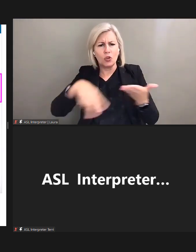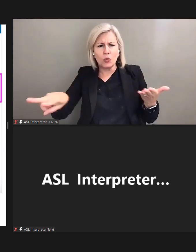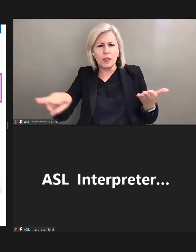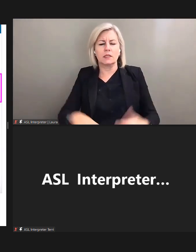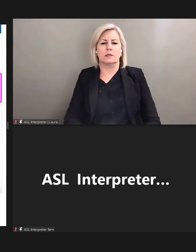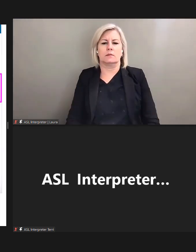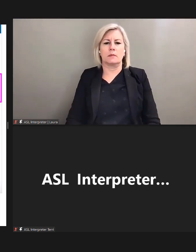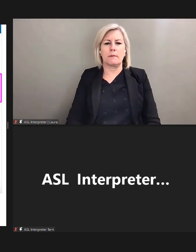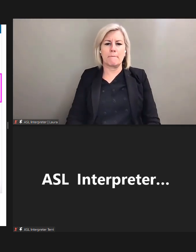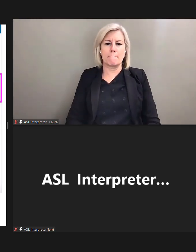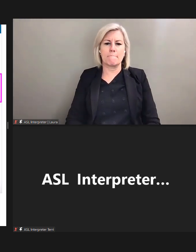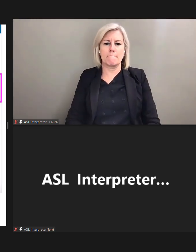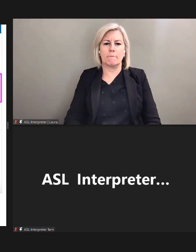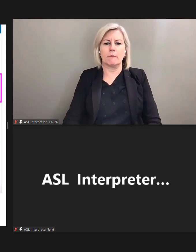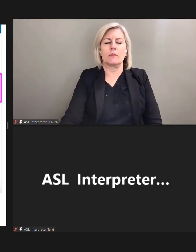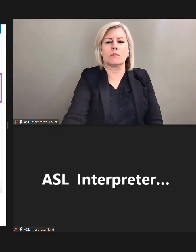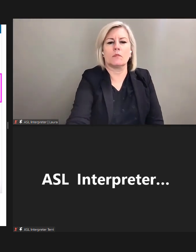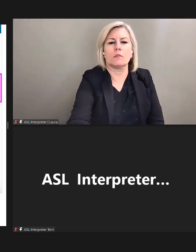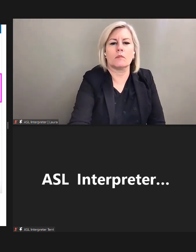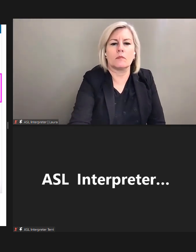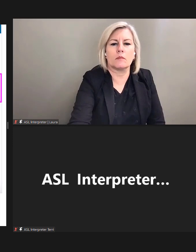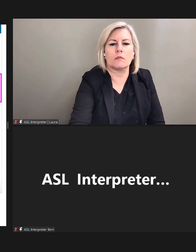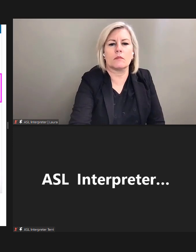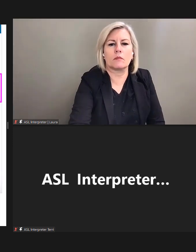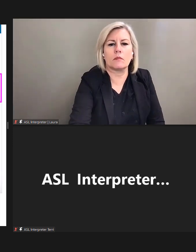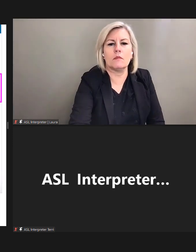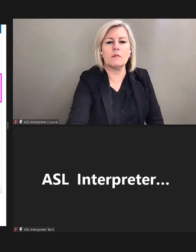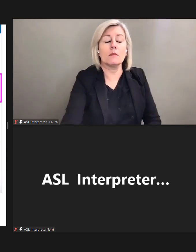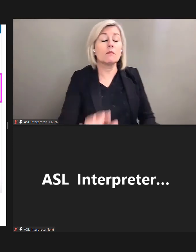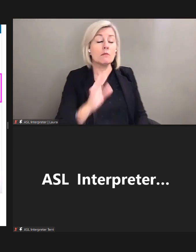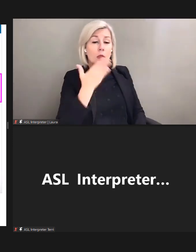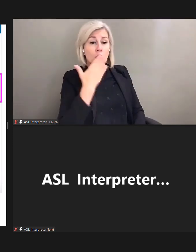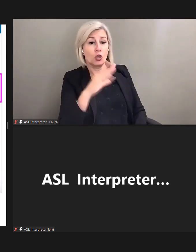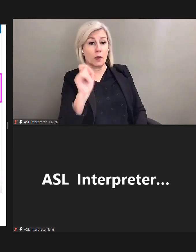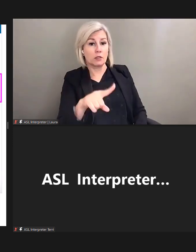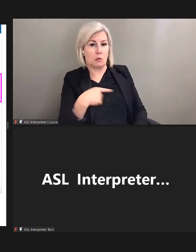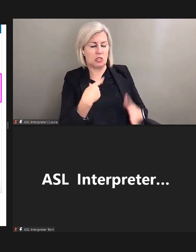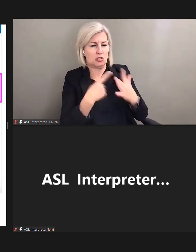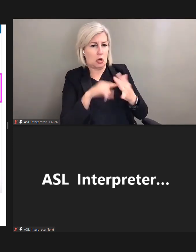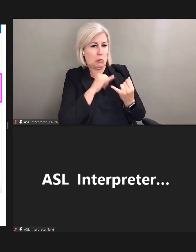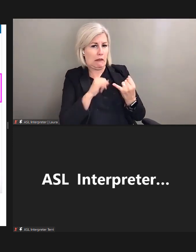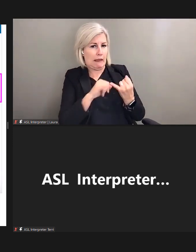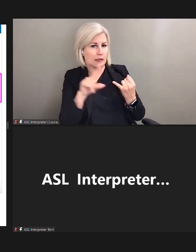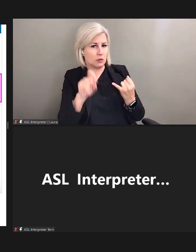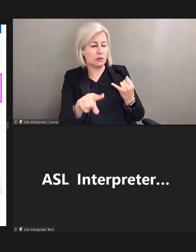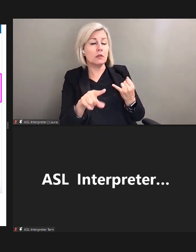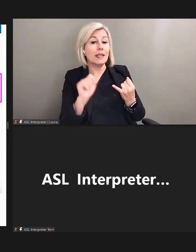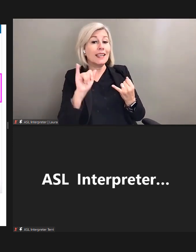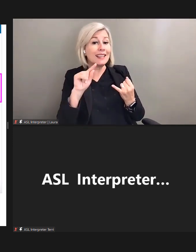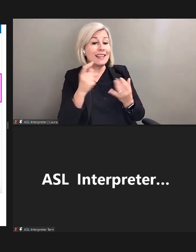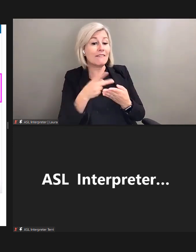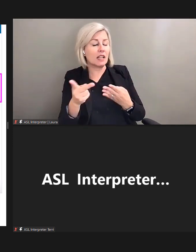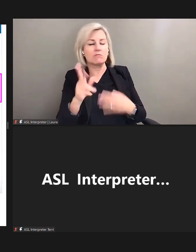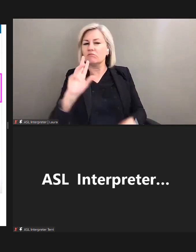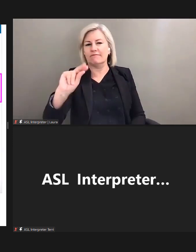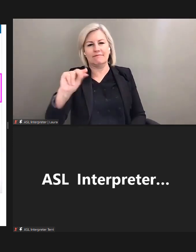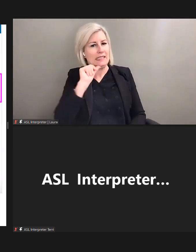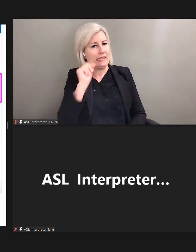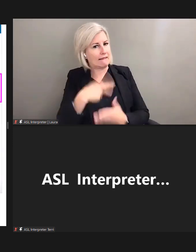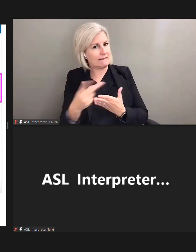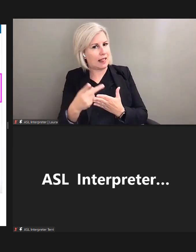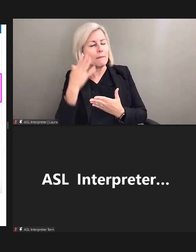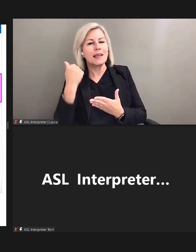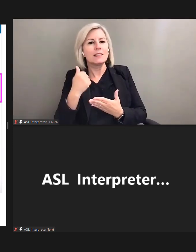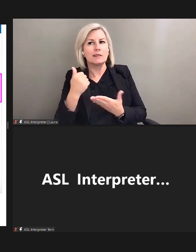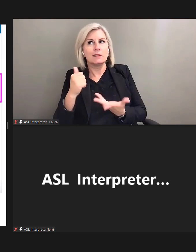weeks? Great question. I'm going to start at the bottom, or your last question. Is it a fail? It's not a fail, because